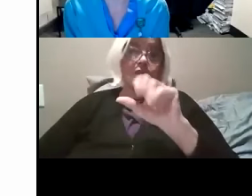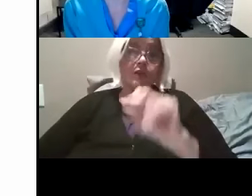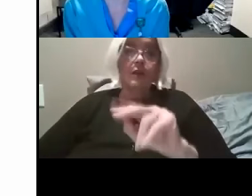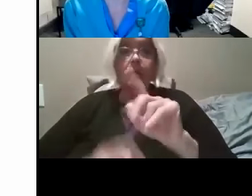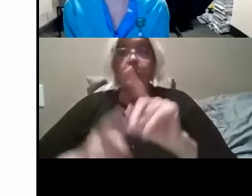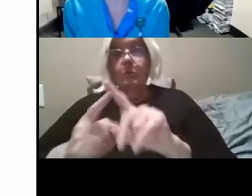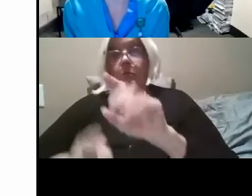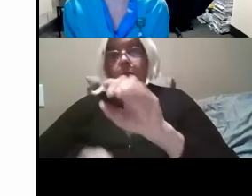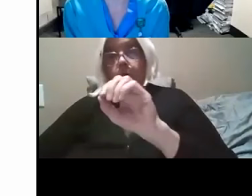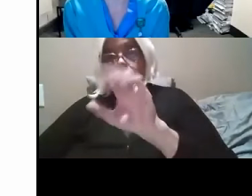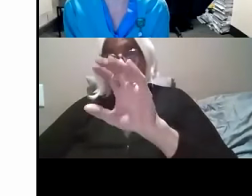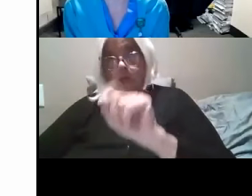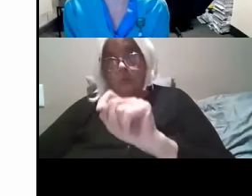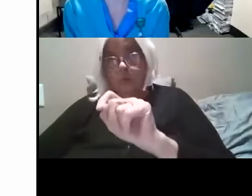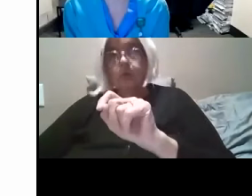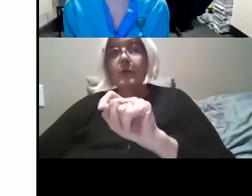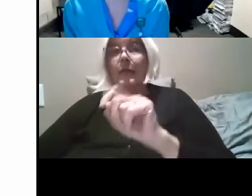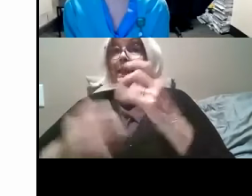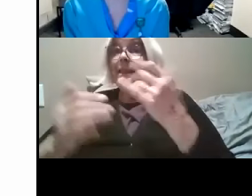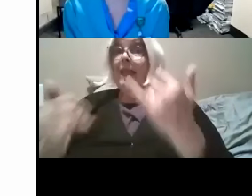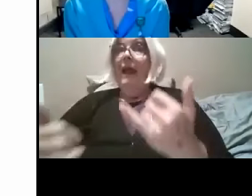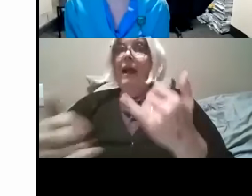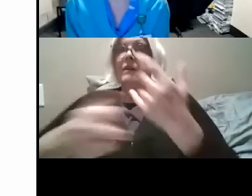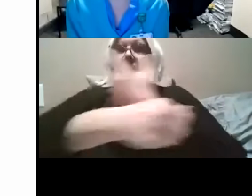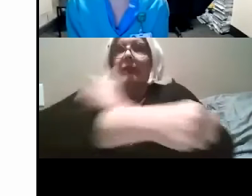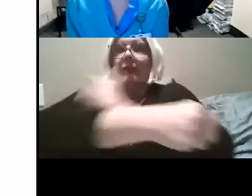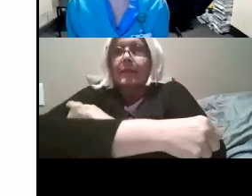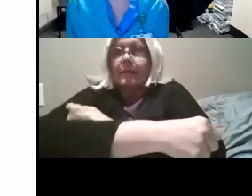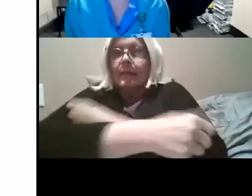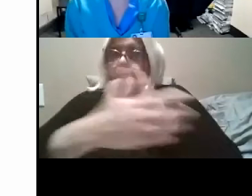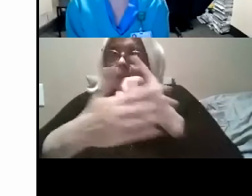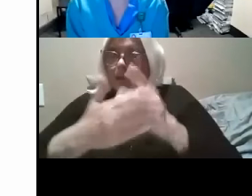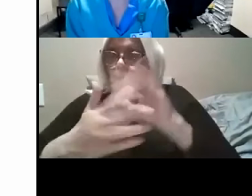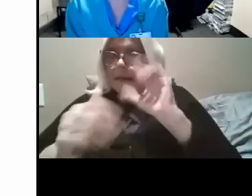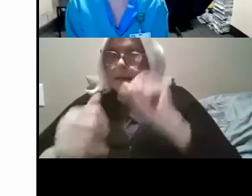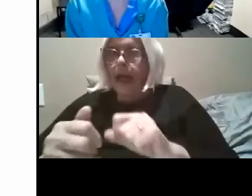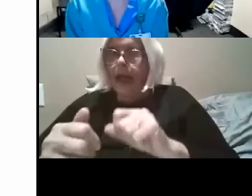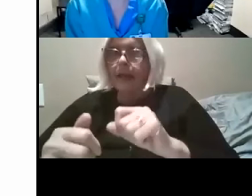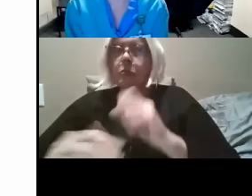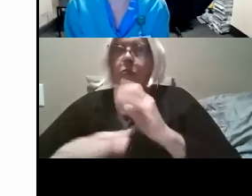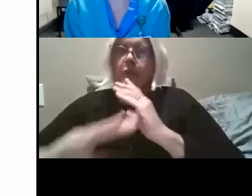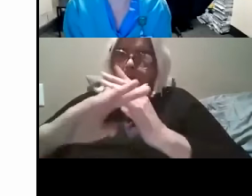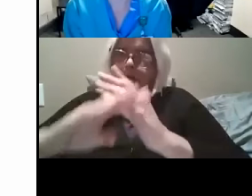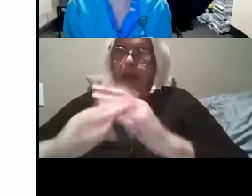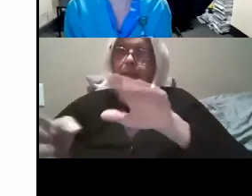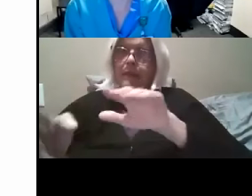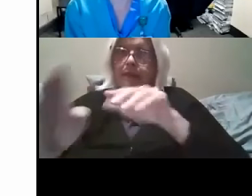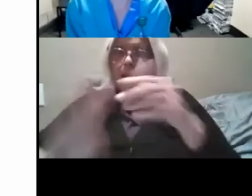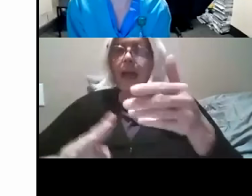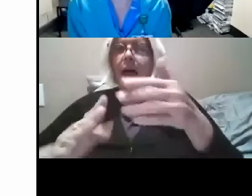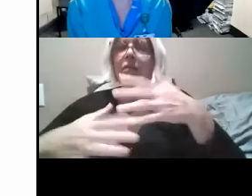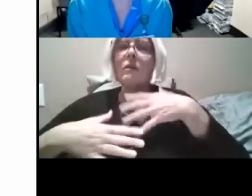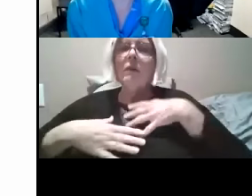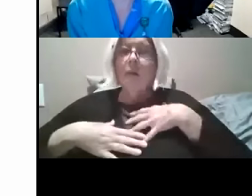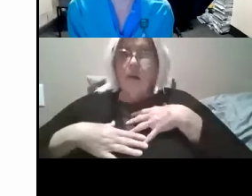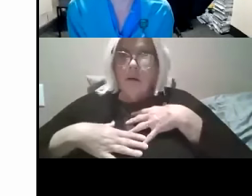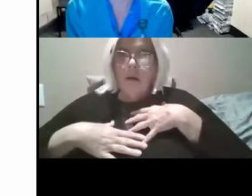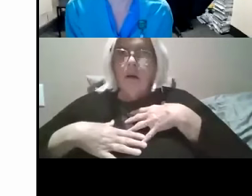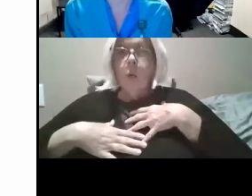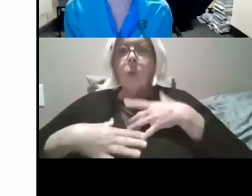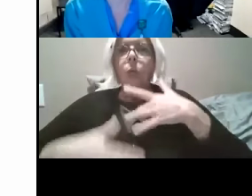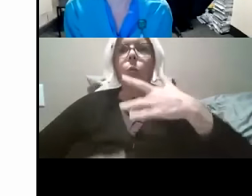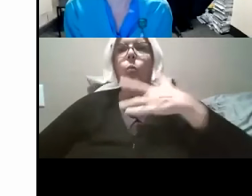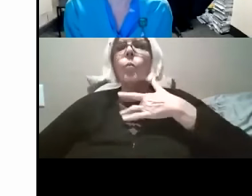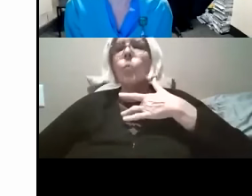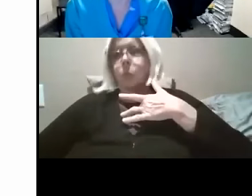in children. That is, as a pediatrician, it just brings tears to my eyes. I can't even believe we can say this. But so while